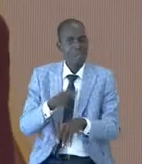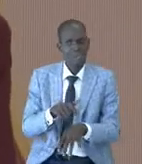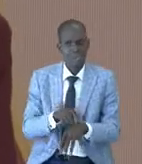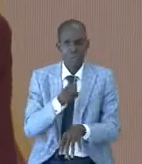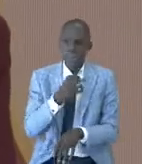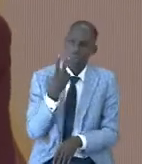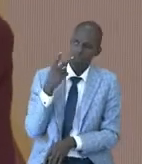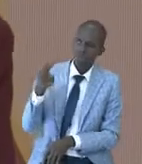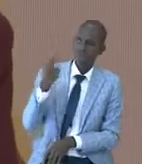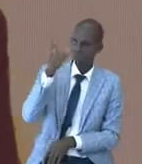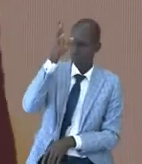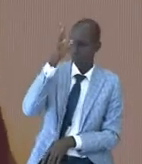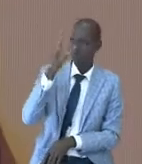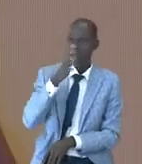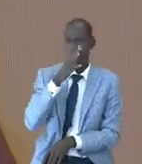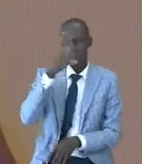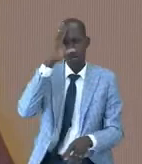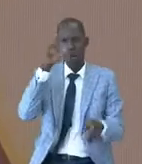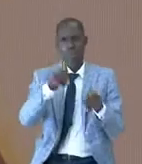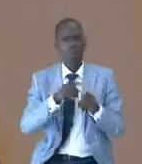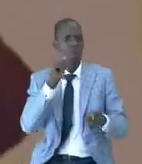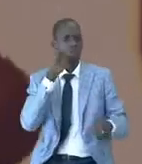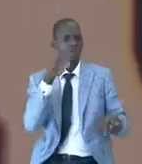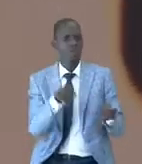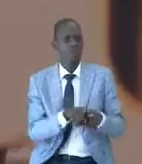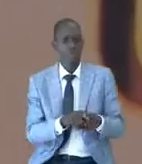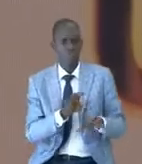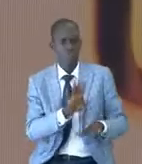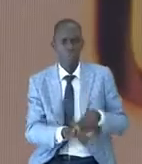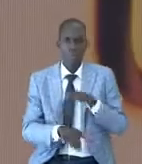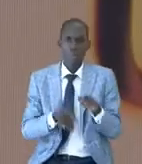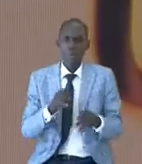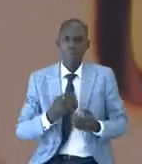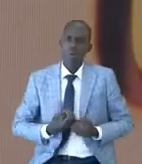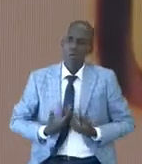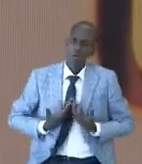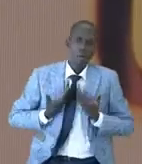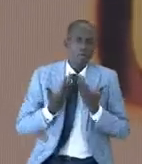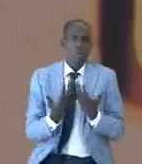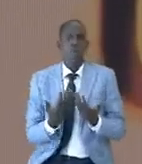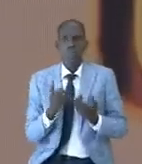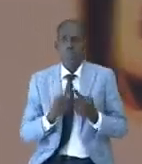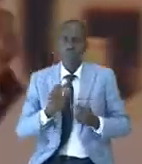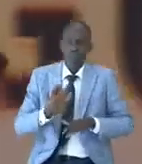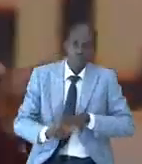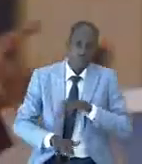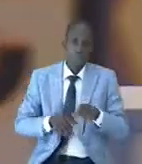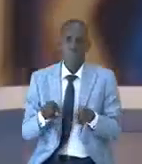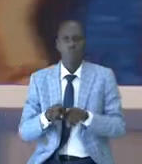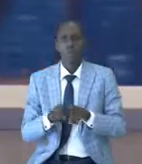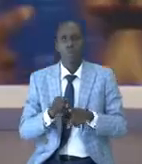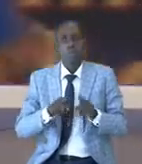and mommy and brothers and sisters walking. You desired, you wanted to, but you